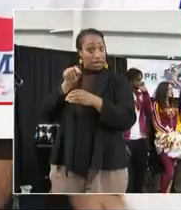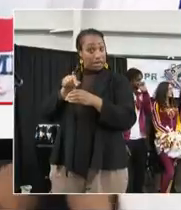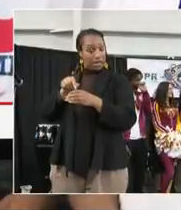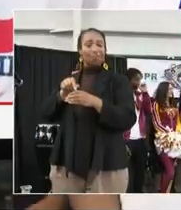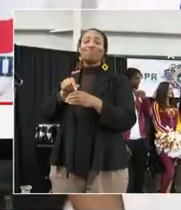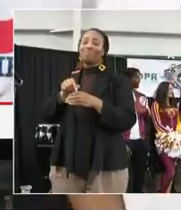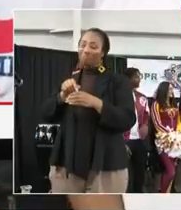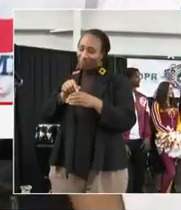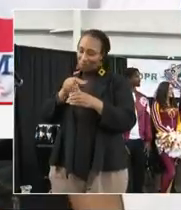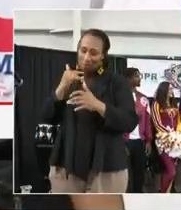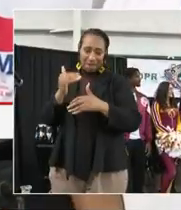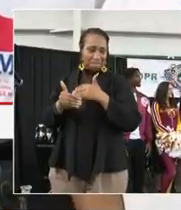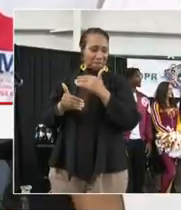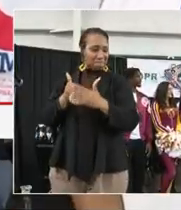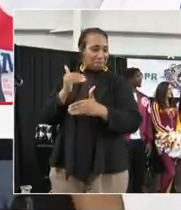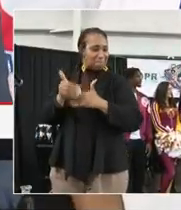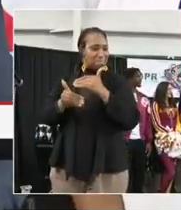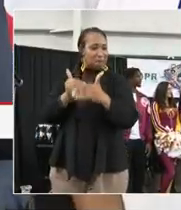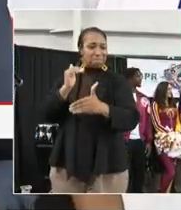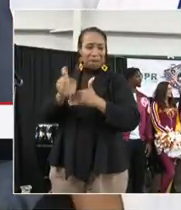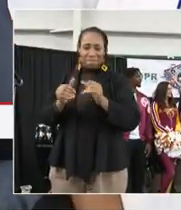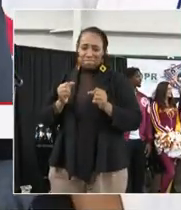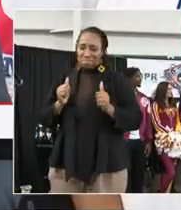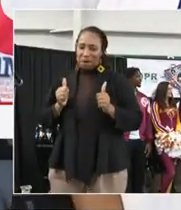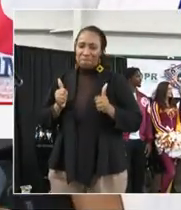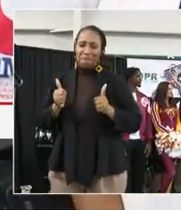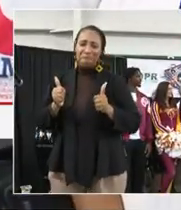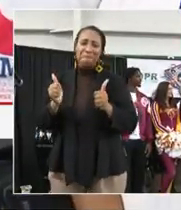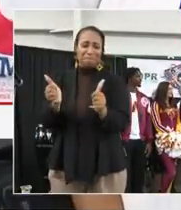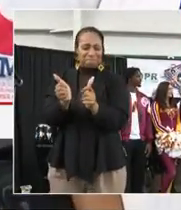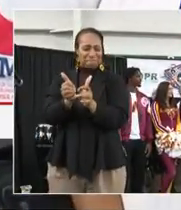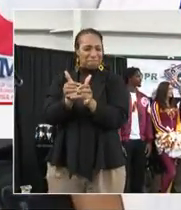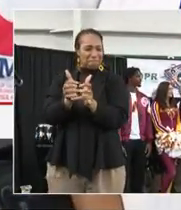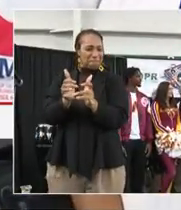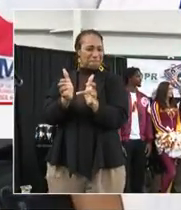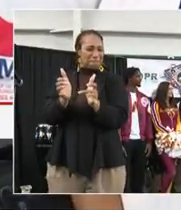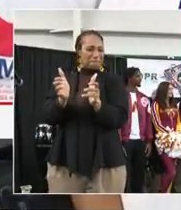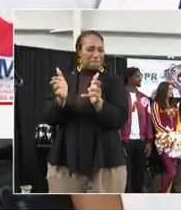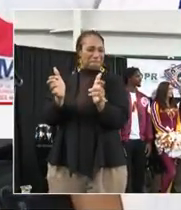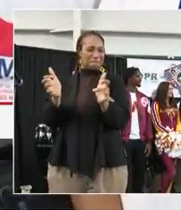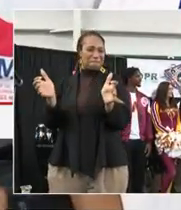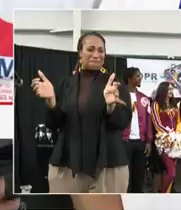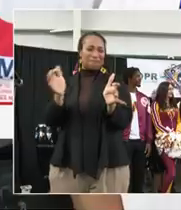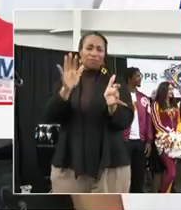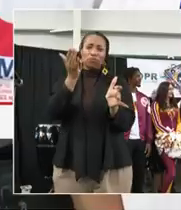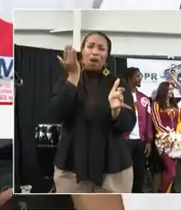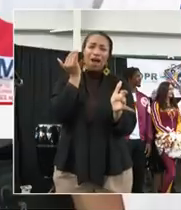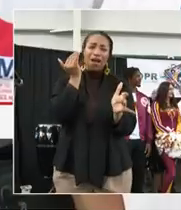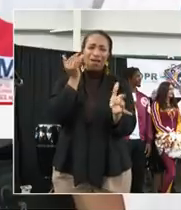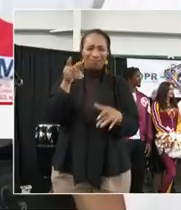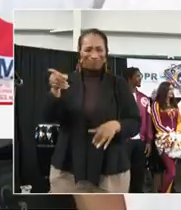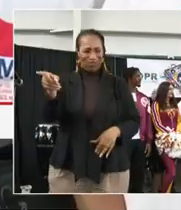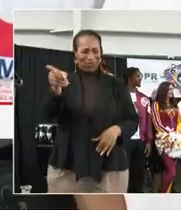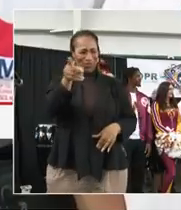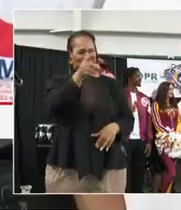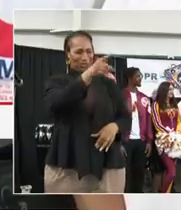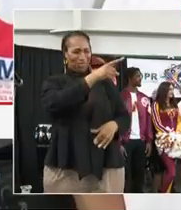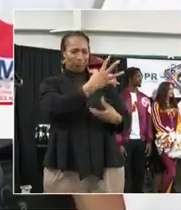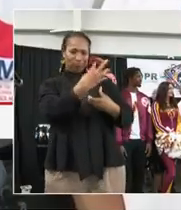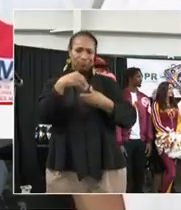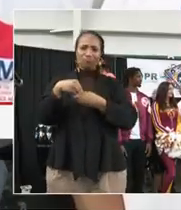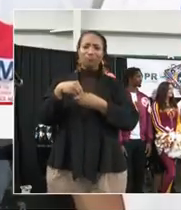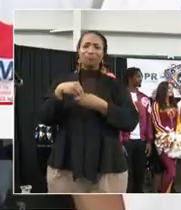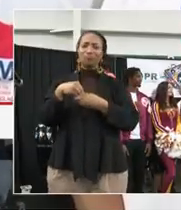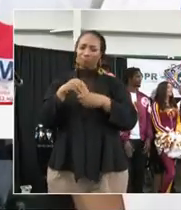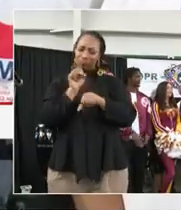Because of you in working with us last year, we reported the lowest levels of violent crime in our city